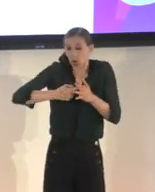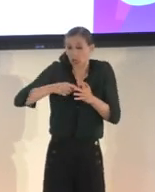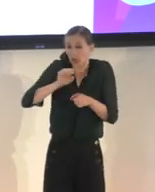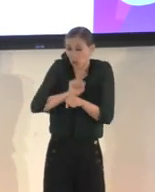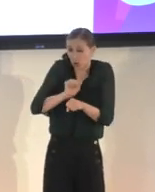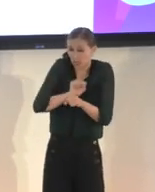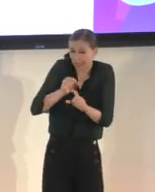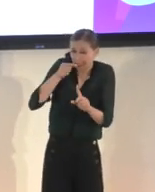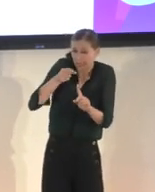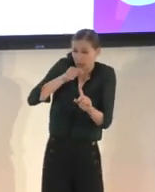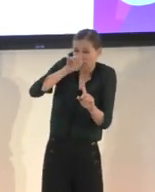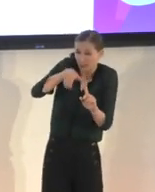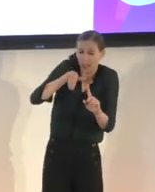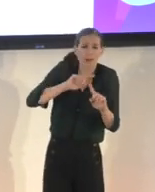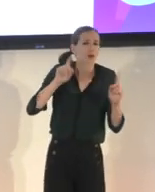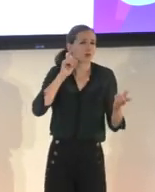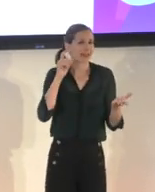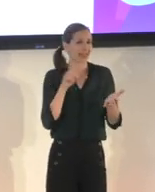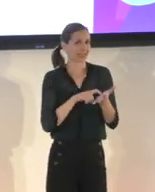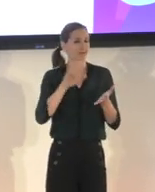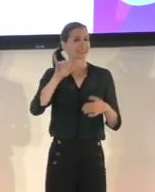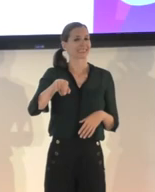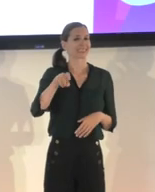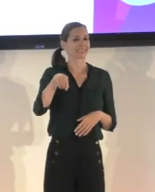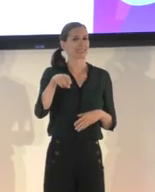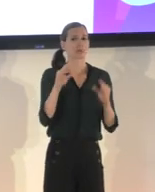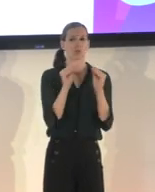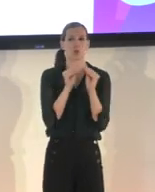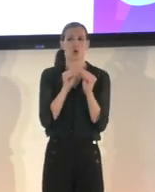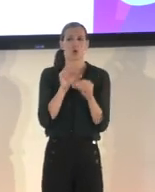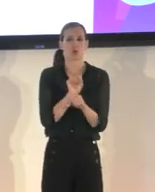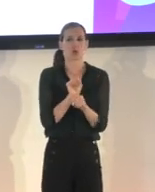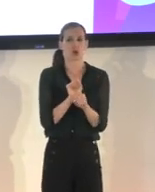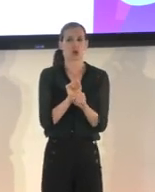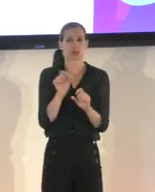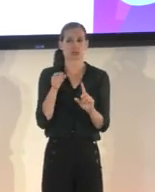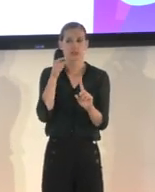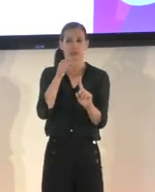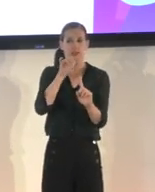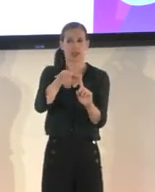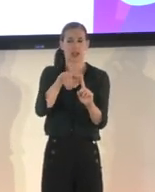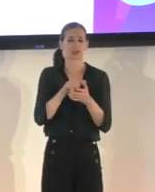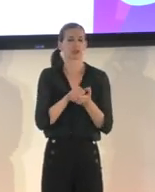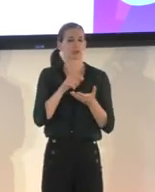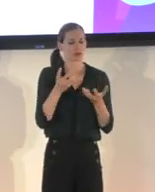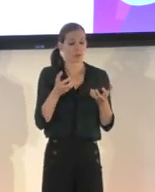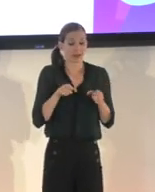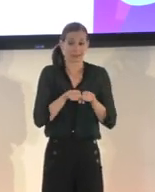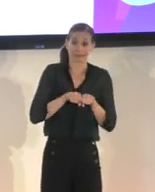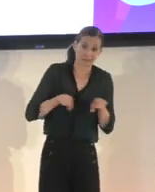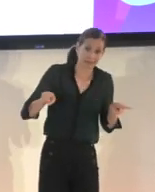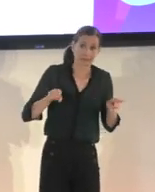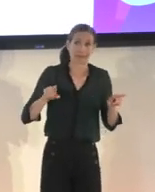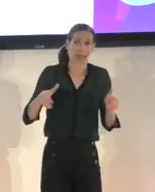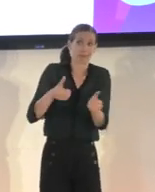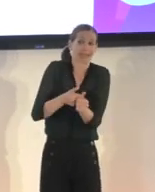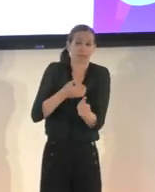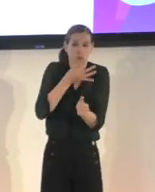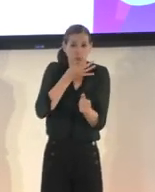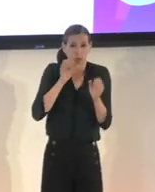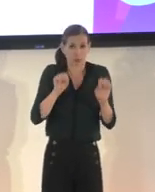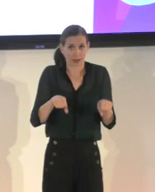there needed to be more work done and wanted to get this out as soon as possible. But we wanted something where